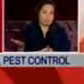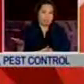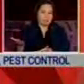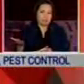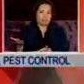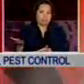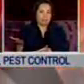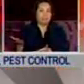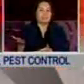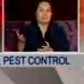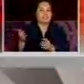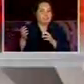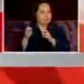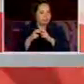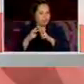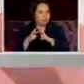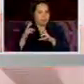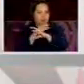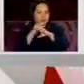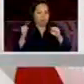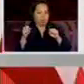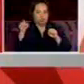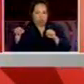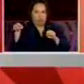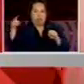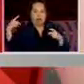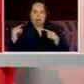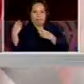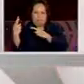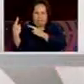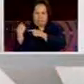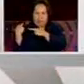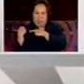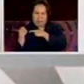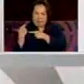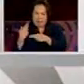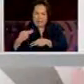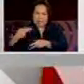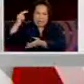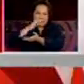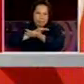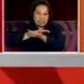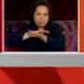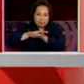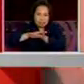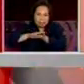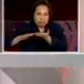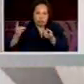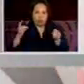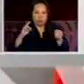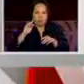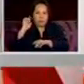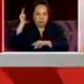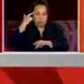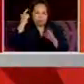he, in return, has the responsibility to be the epitome of a public servant with the